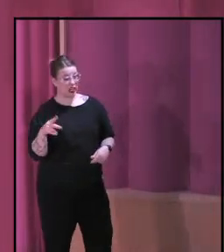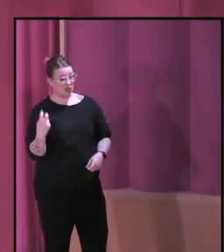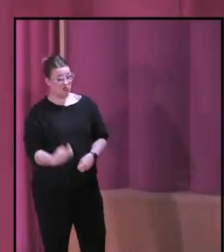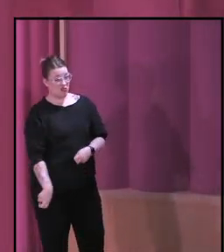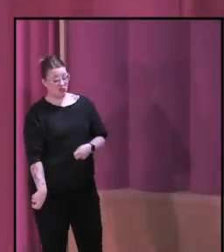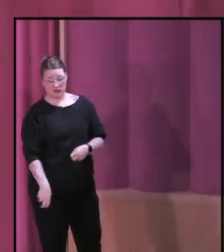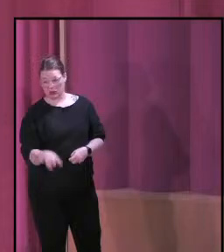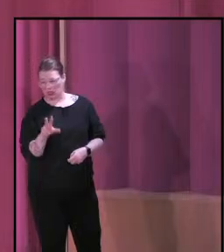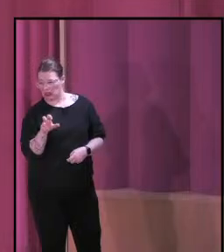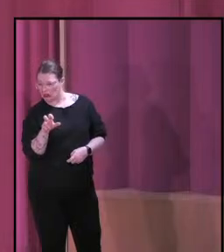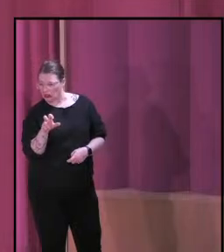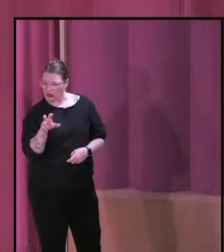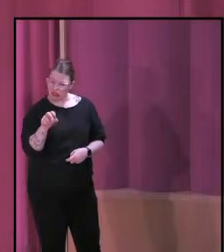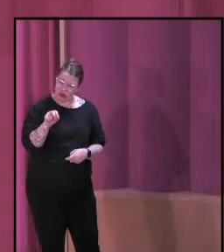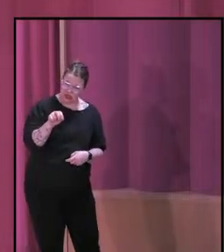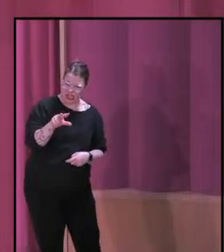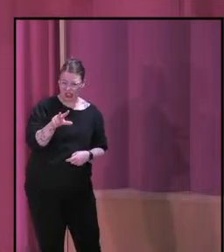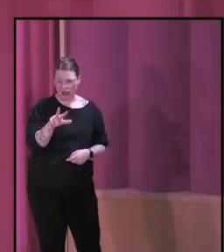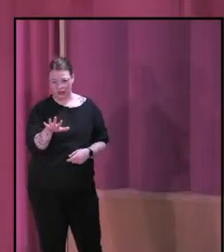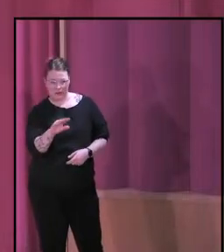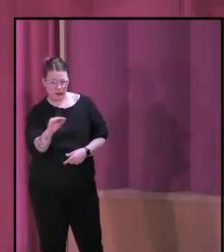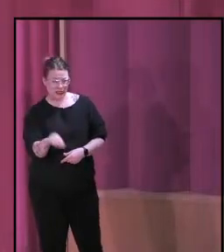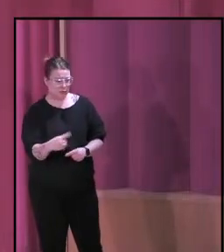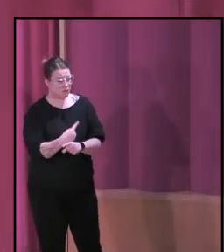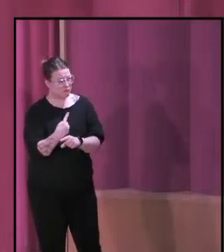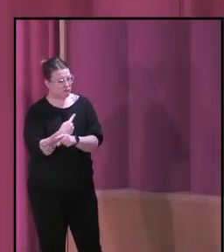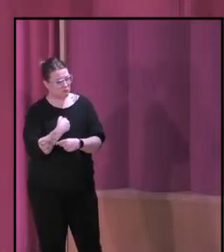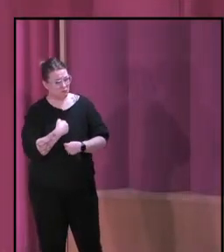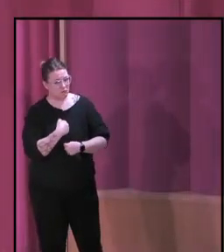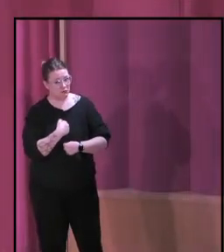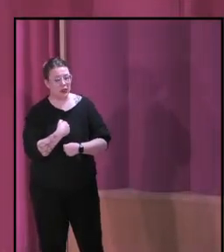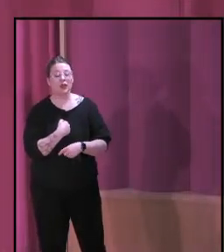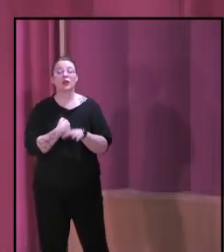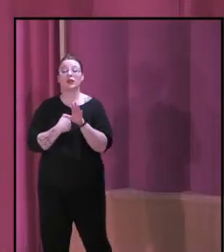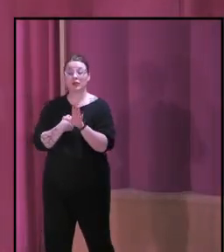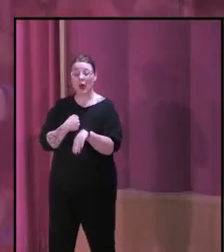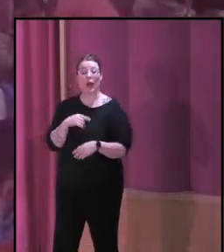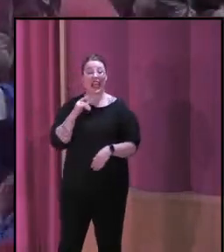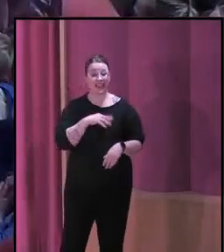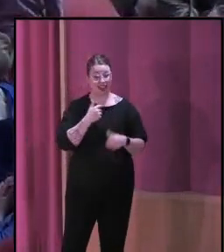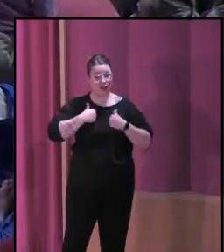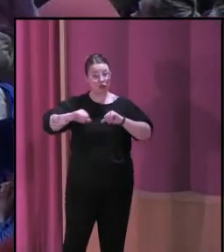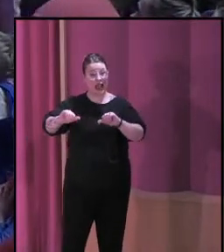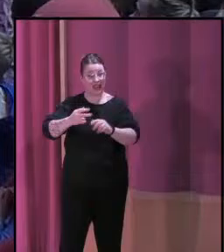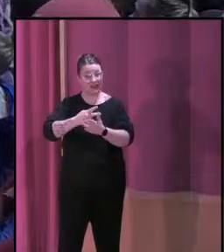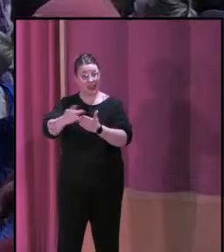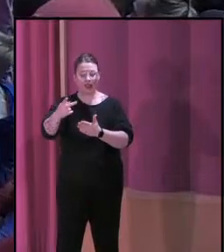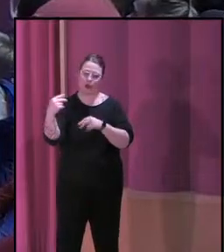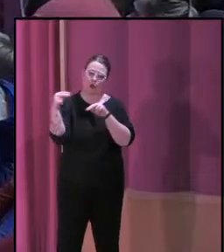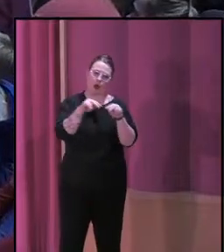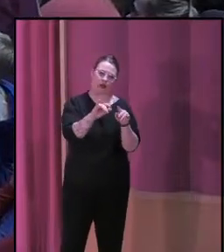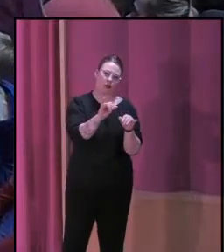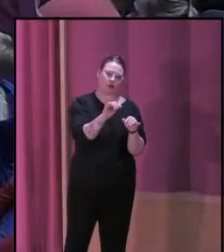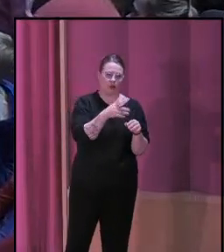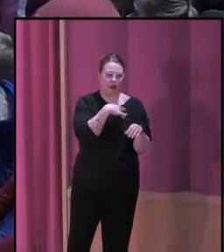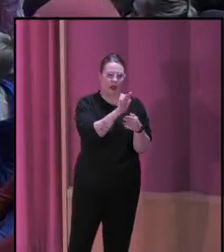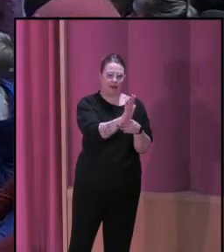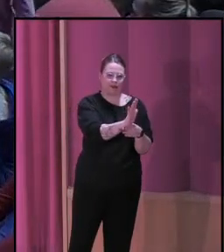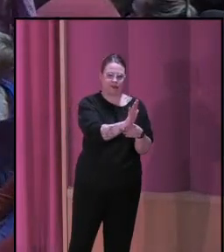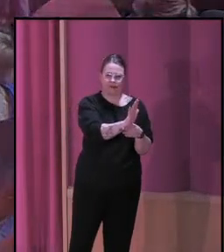several times. I might not get it. And if I don't get it, you can watch it on the internet. Here we go,